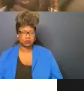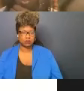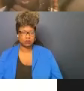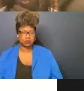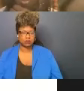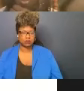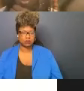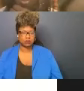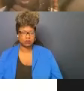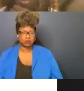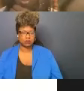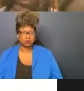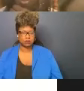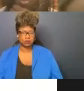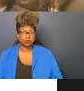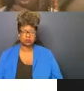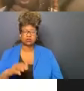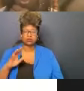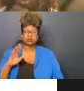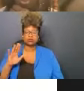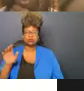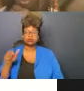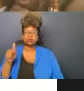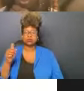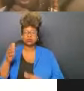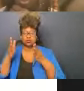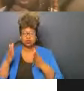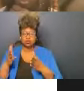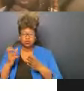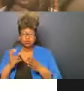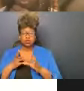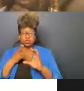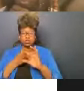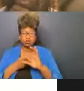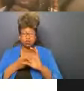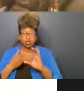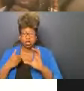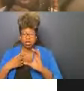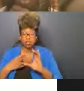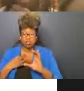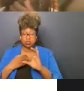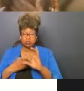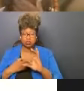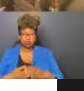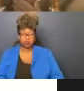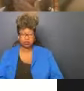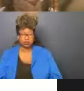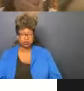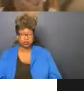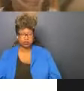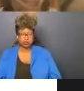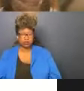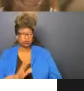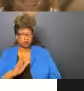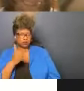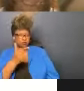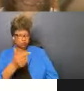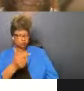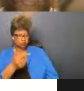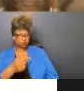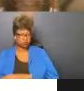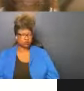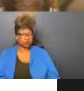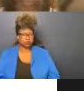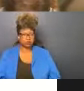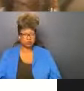The other person going to jump in, or should I jump in? You can go first. I guess we could.